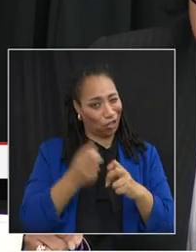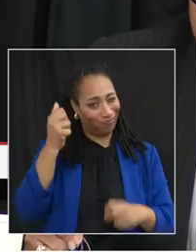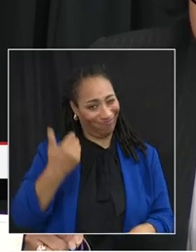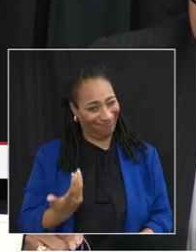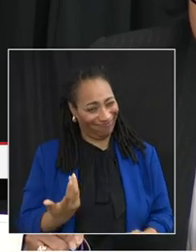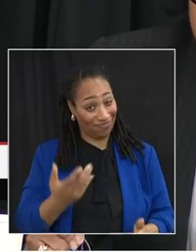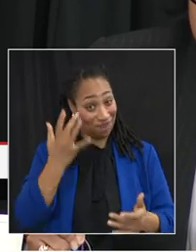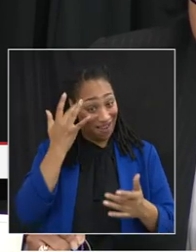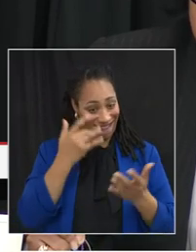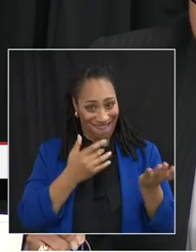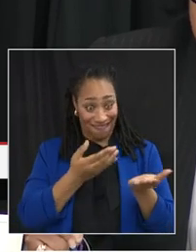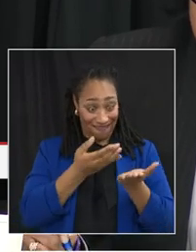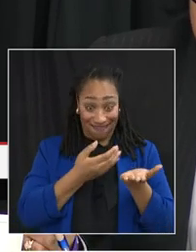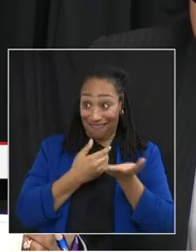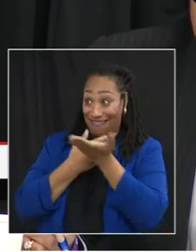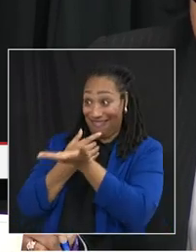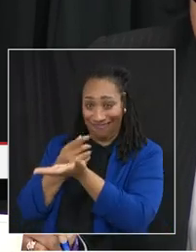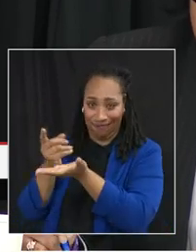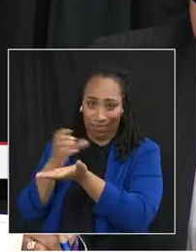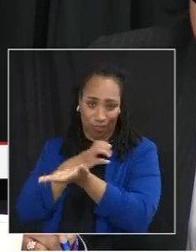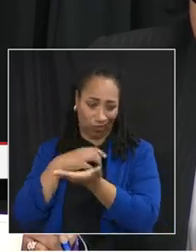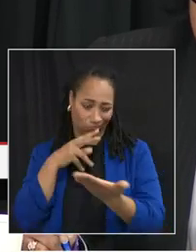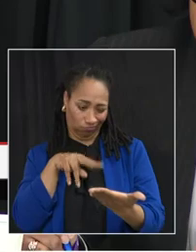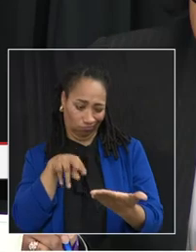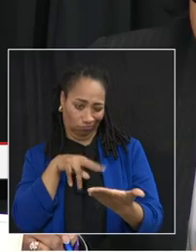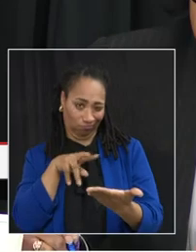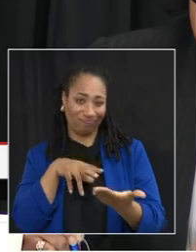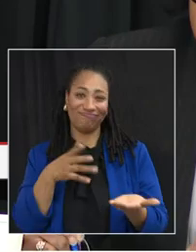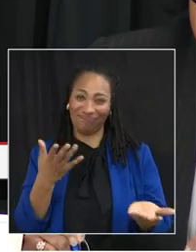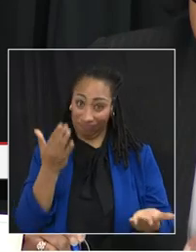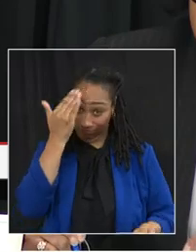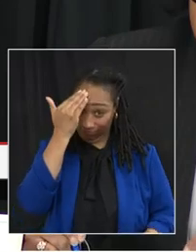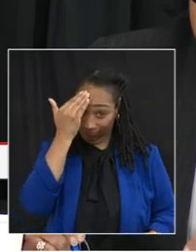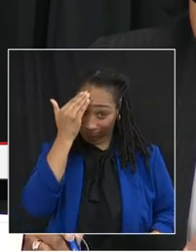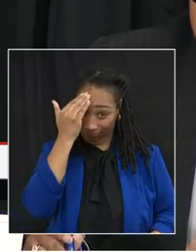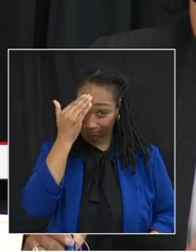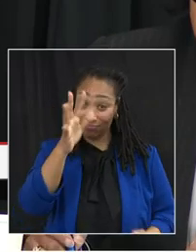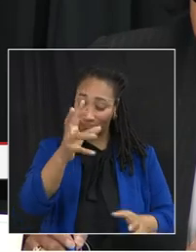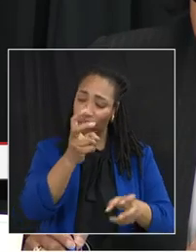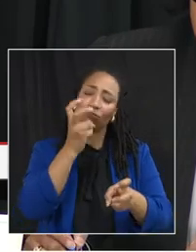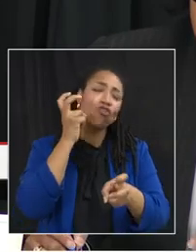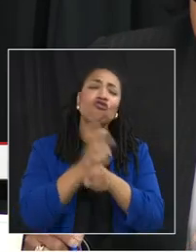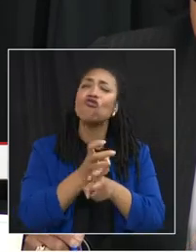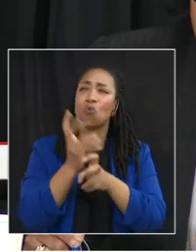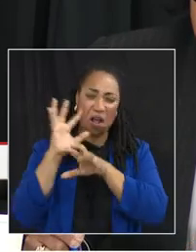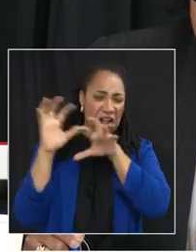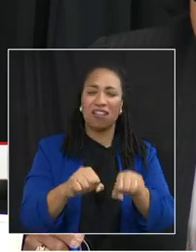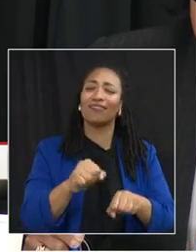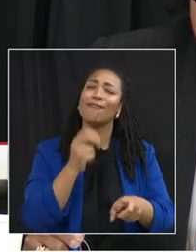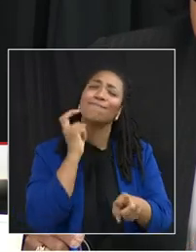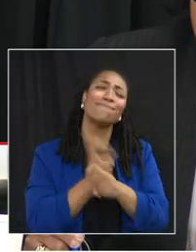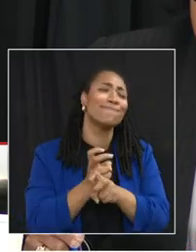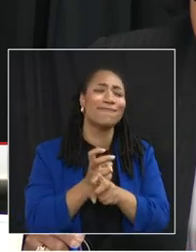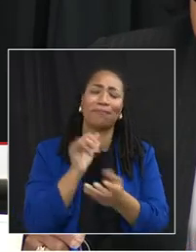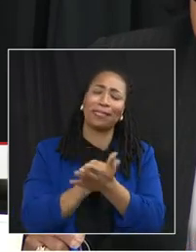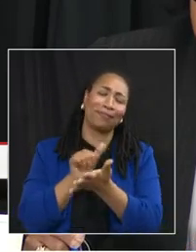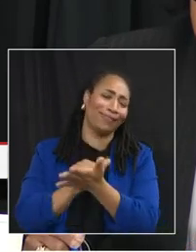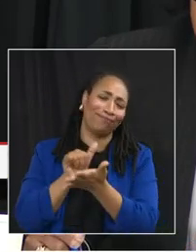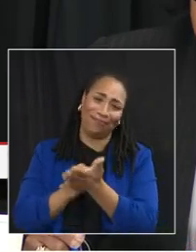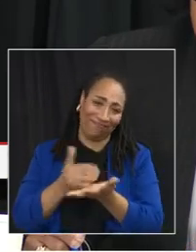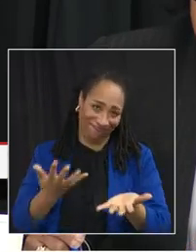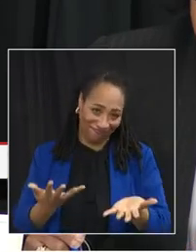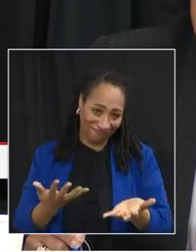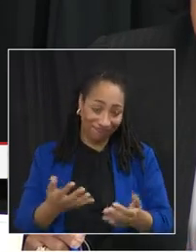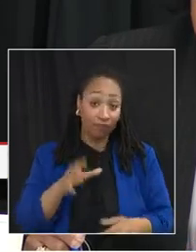You see what I'm saying? So while I said it's very hard, I didn't say it was impossible. All right?